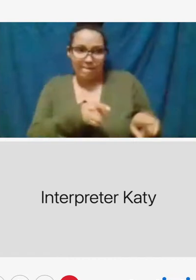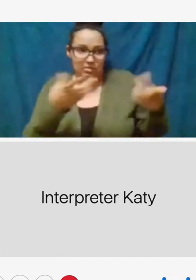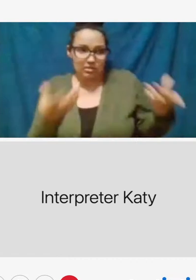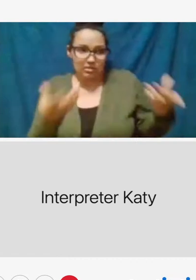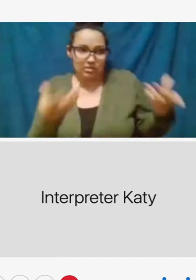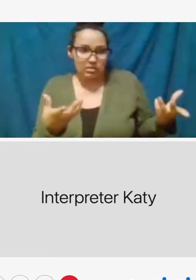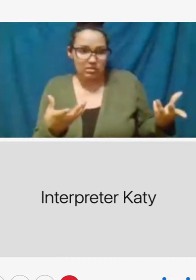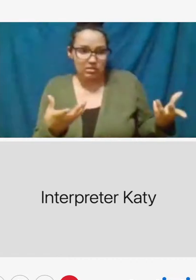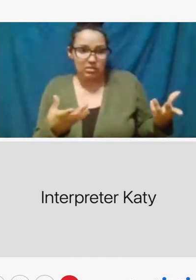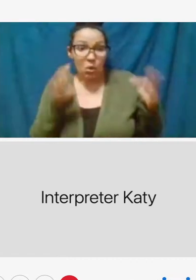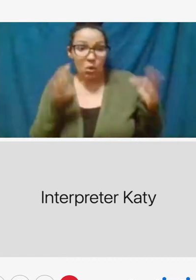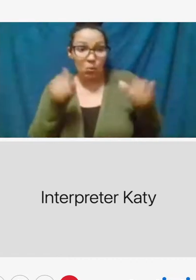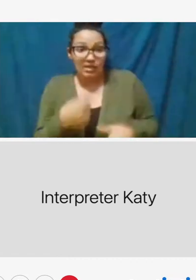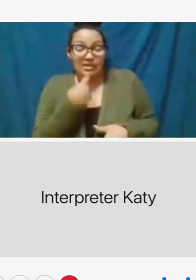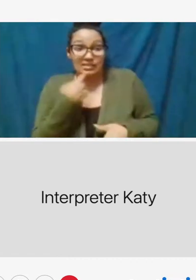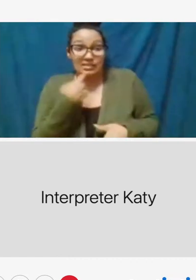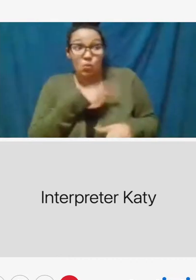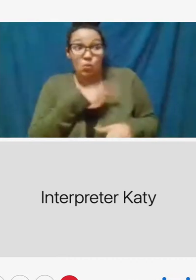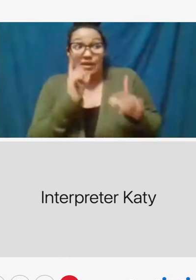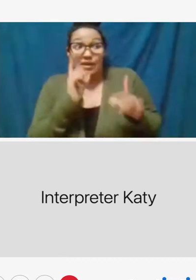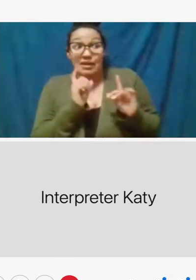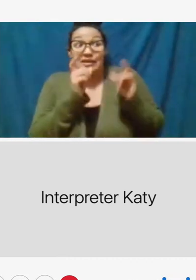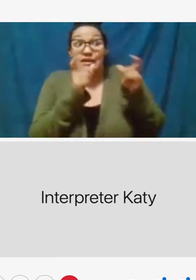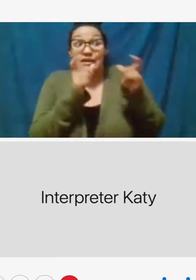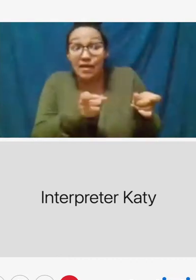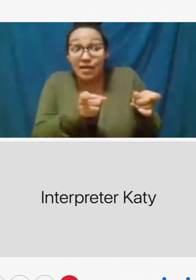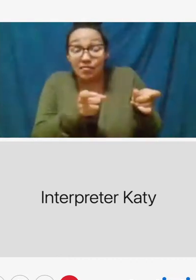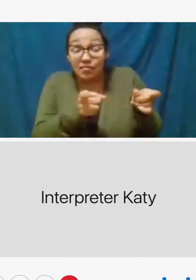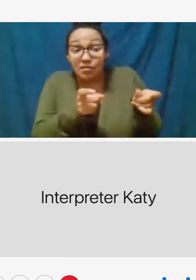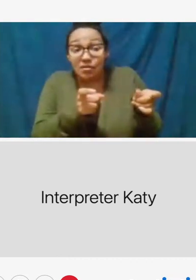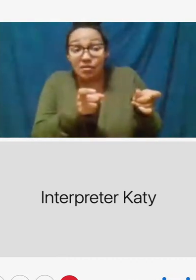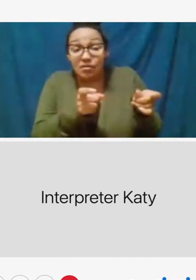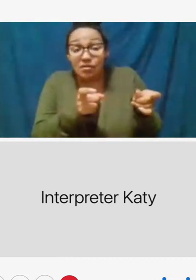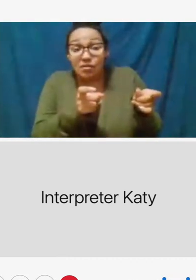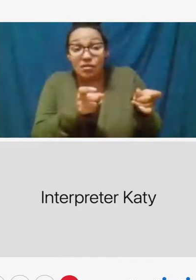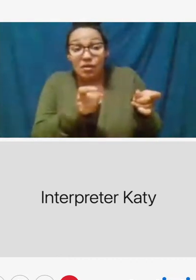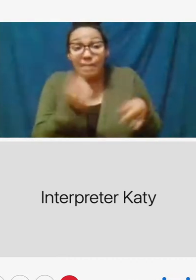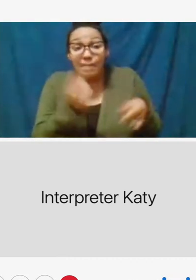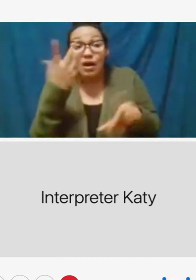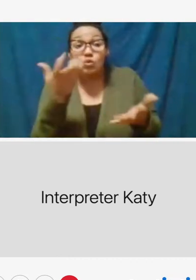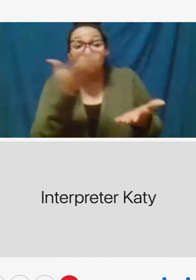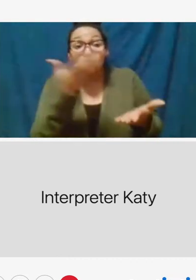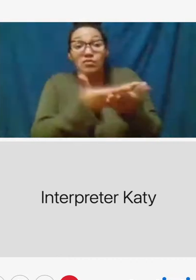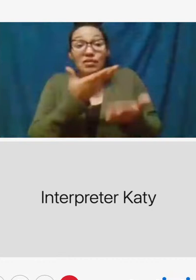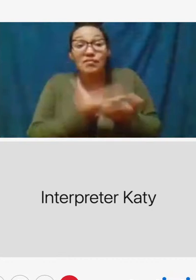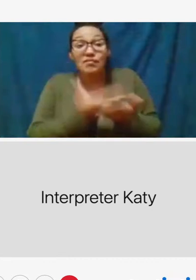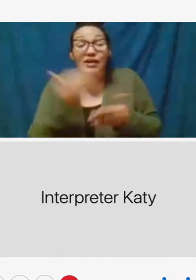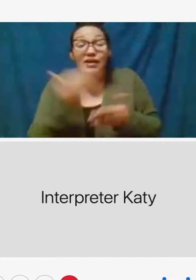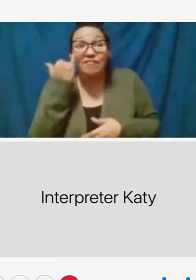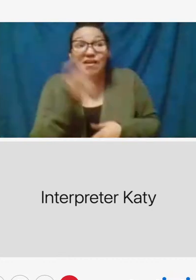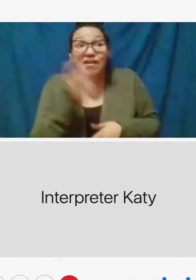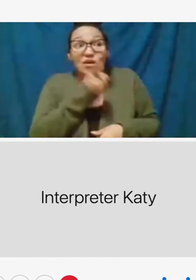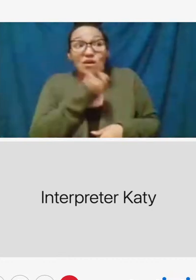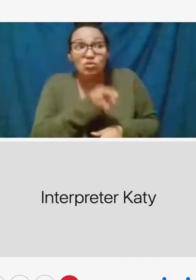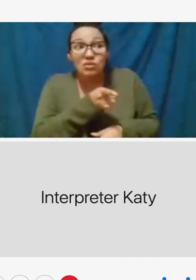but I wanted to verify whether they're actually doing